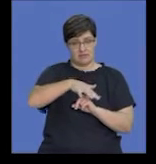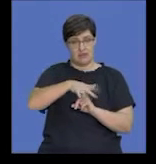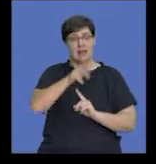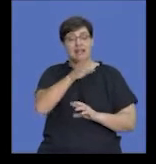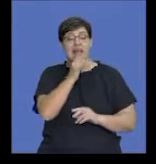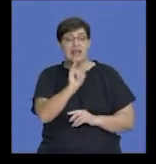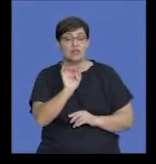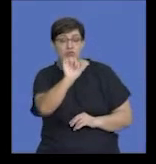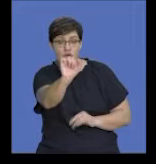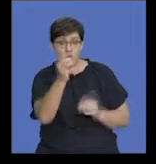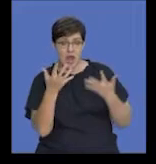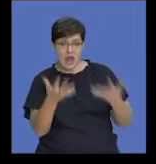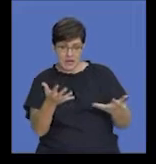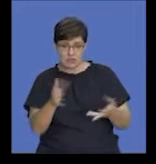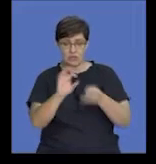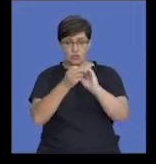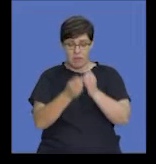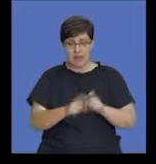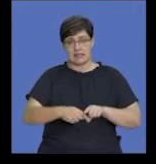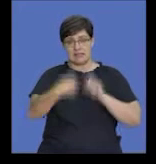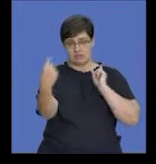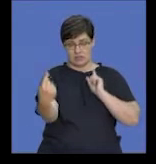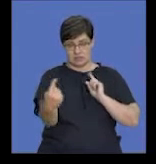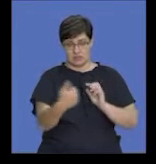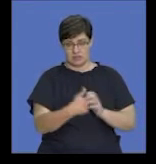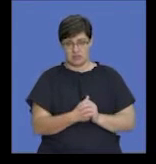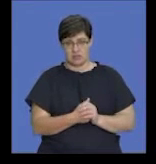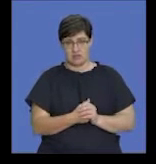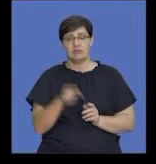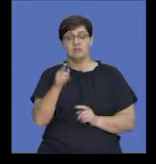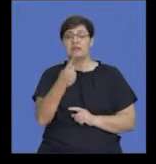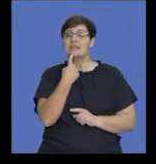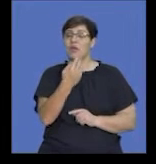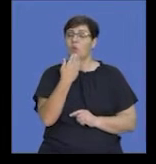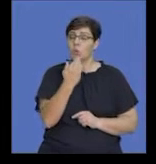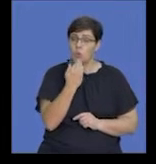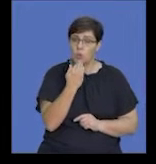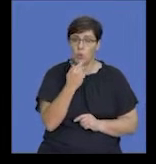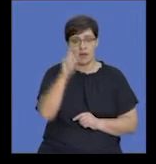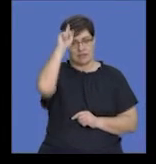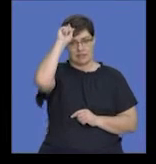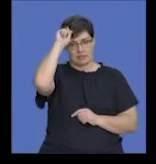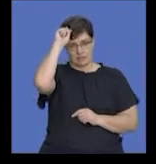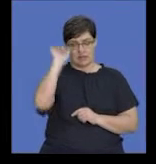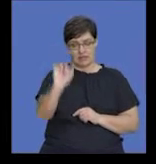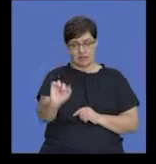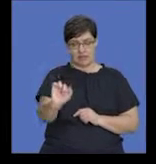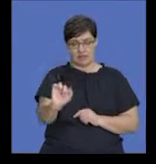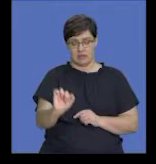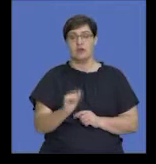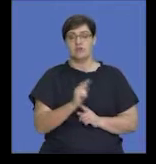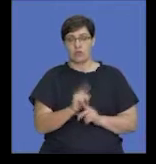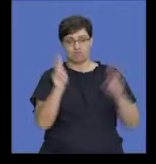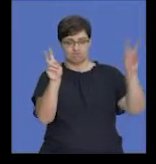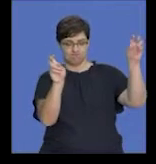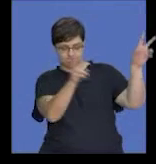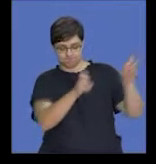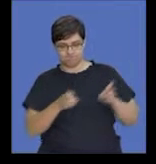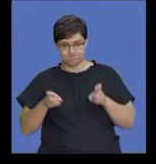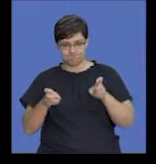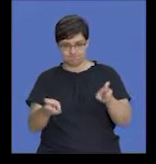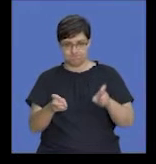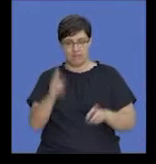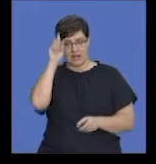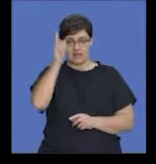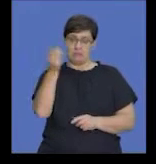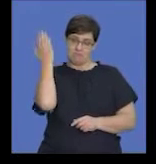It is in your hands to make a difference. And this was said by Nelson Mandela. So it was a quote taken by